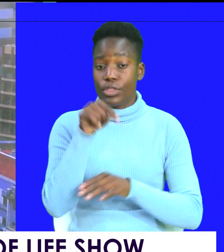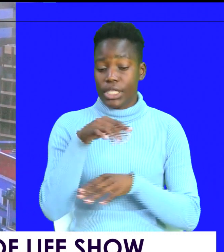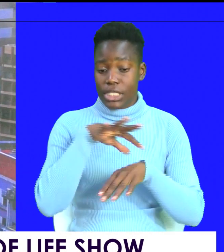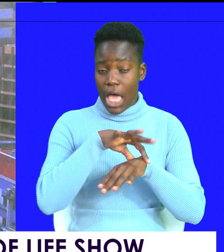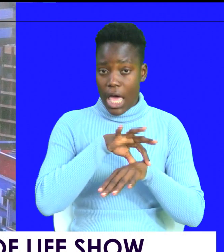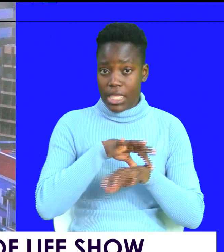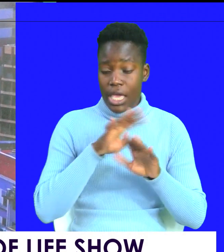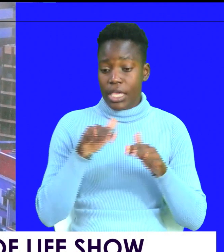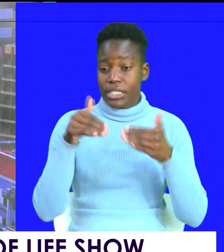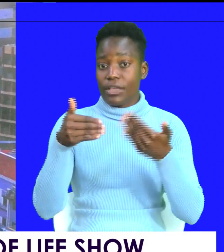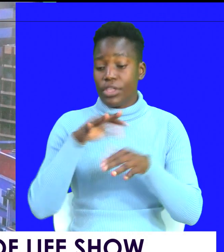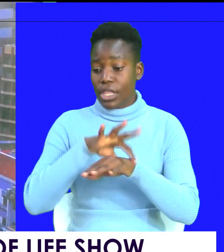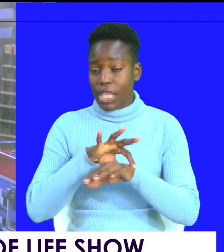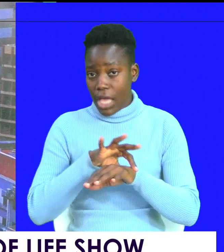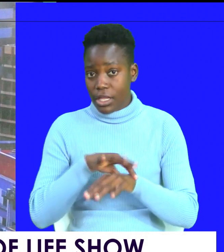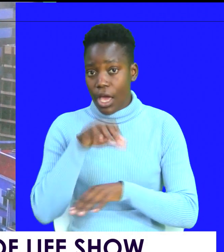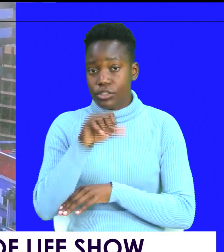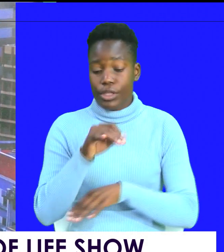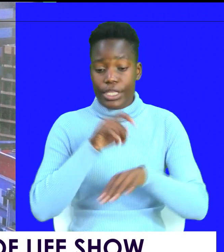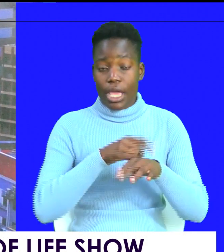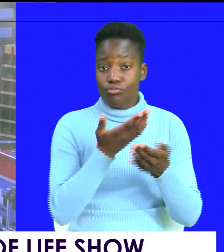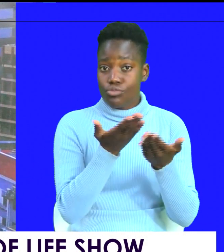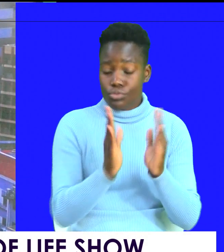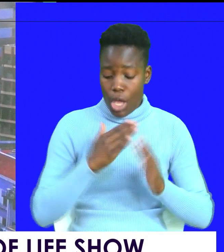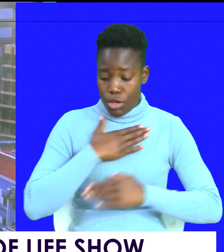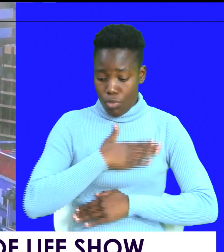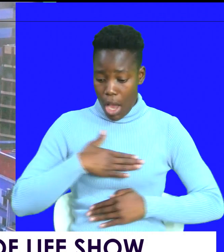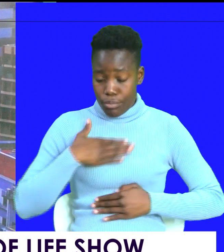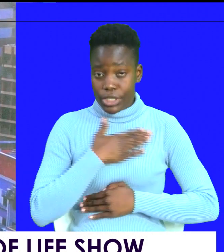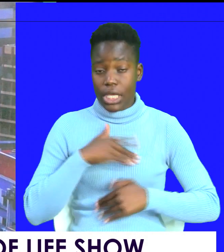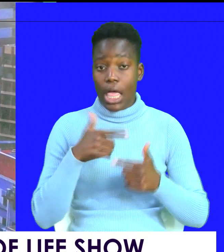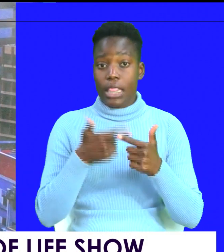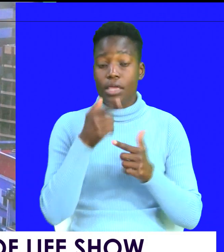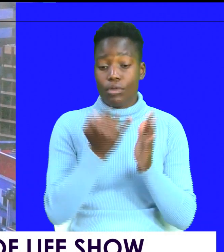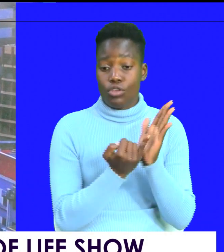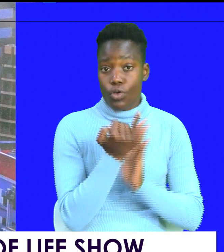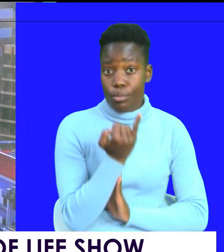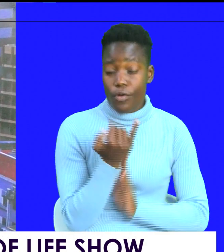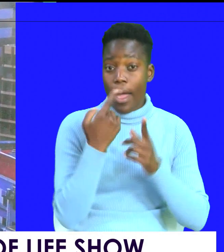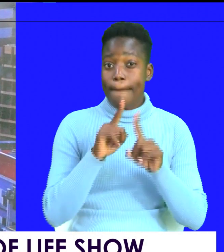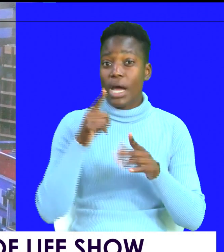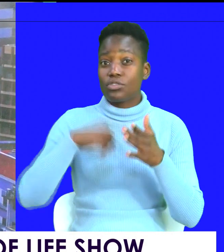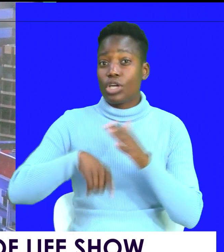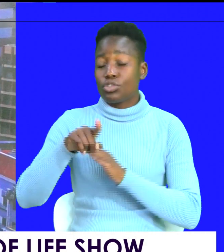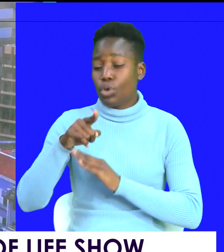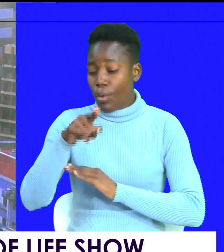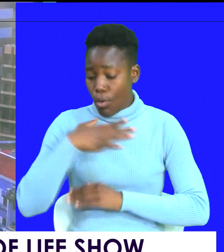has put you in this earth to tend it. So the moment you appreciate it, you will improve it. But what you don't